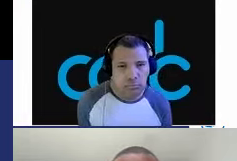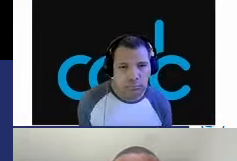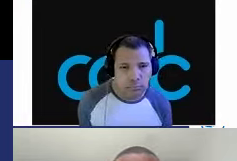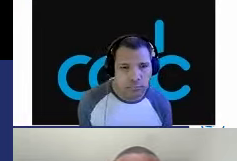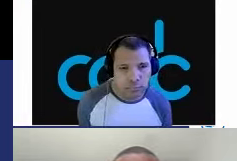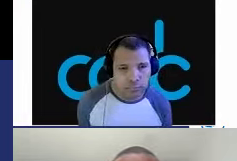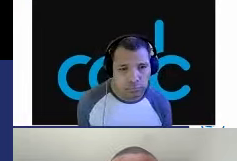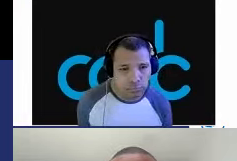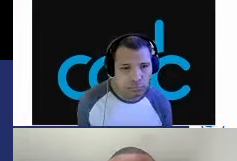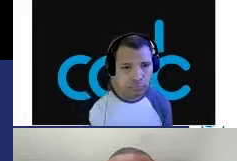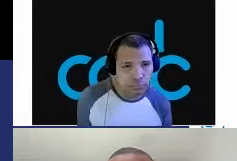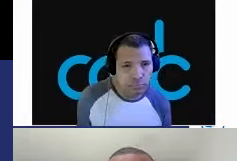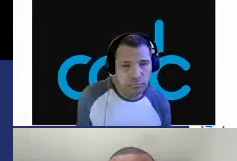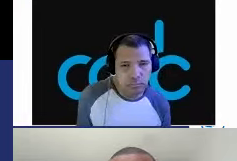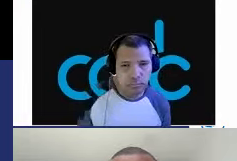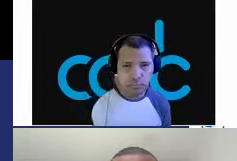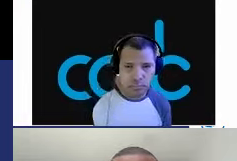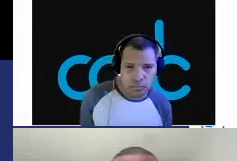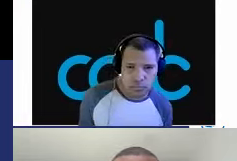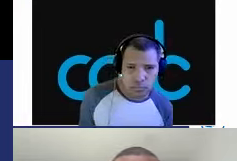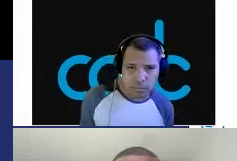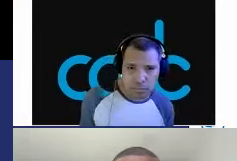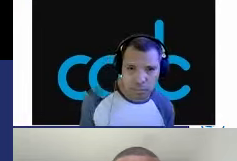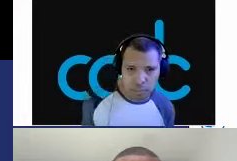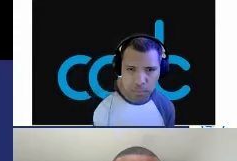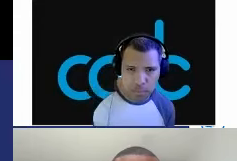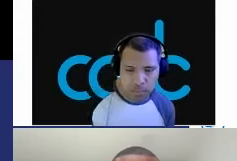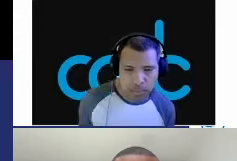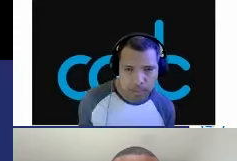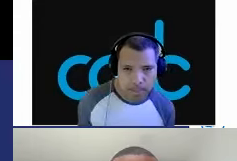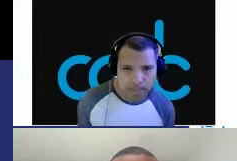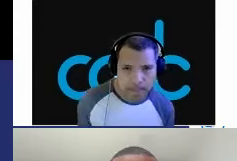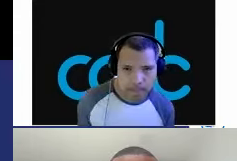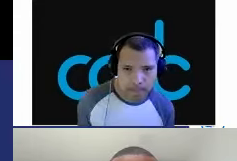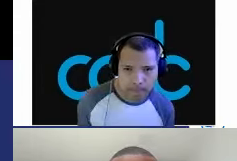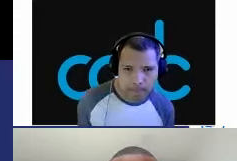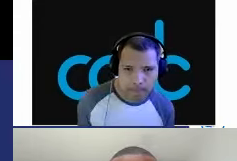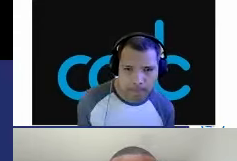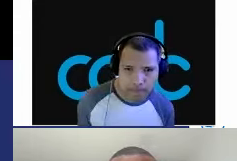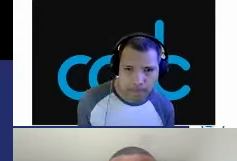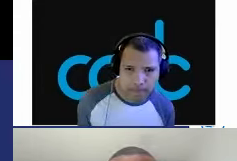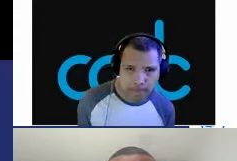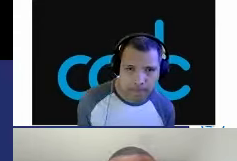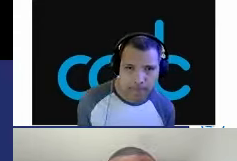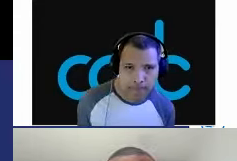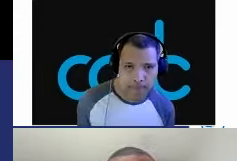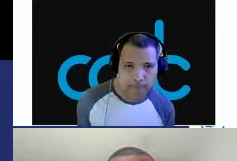Boulder, African American, or the Center of African American Health, and other